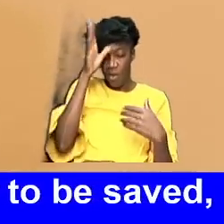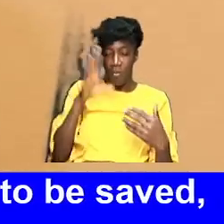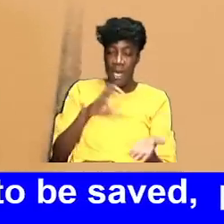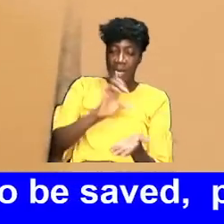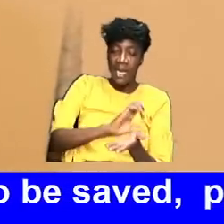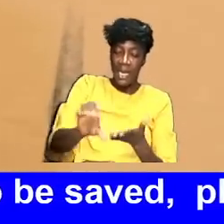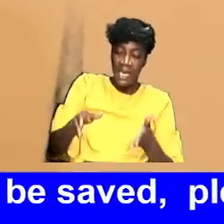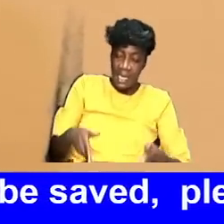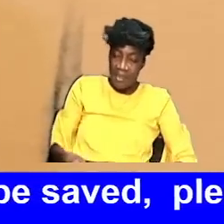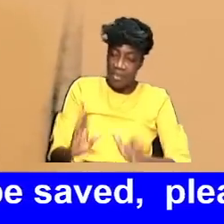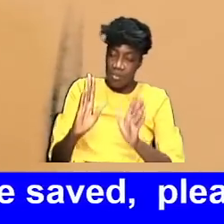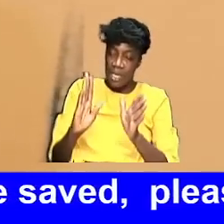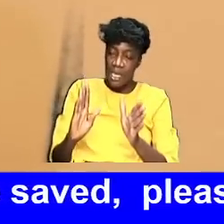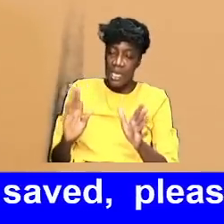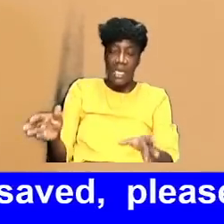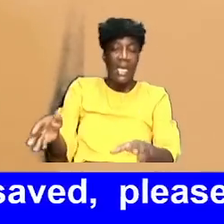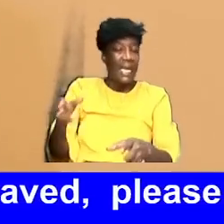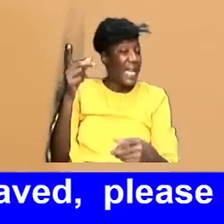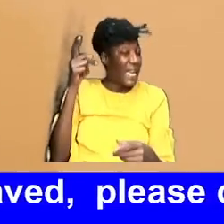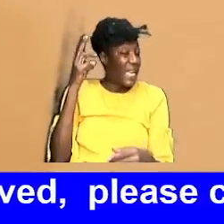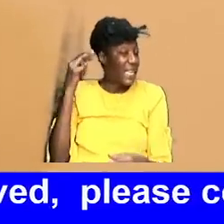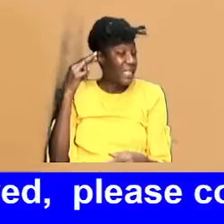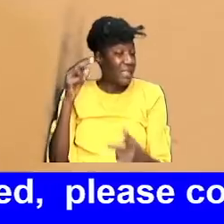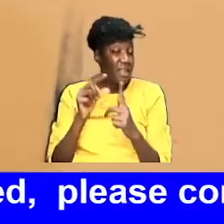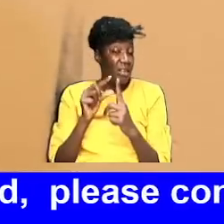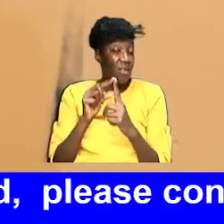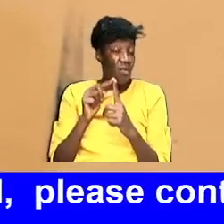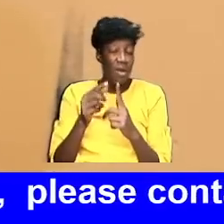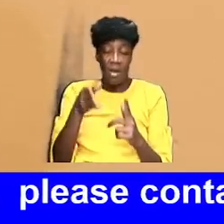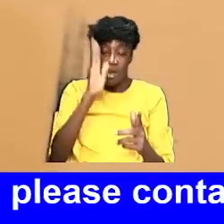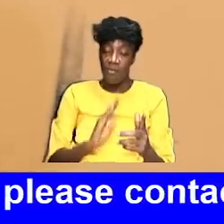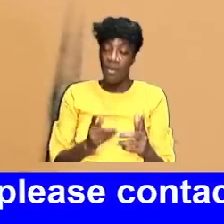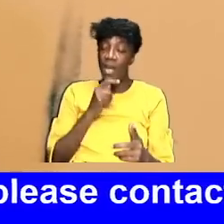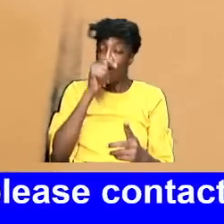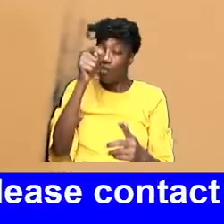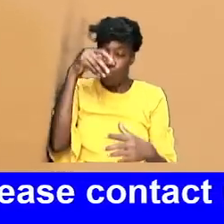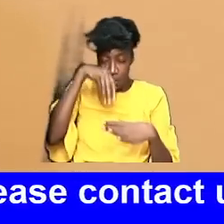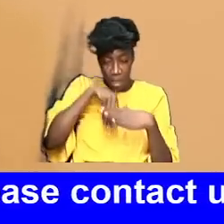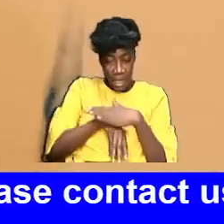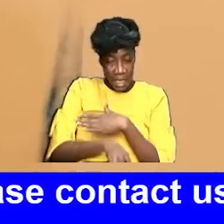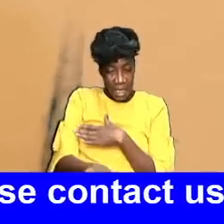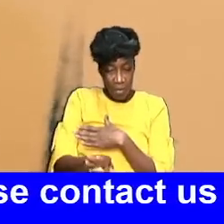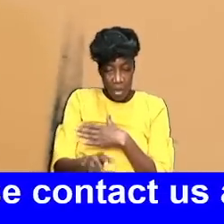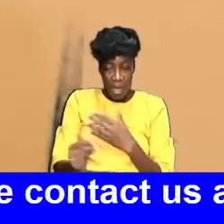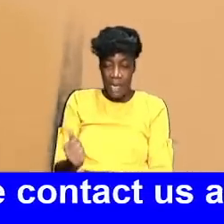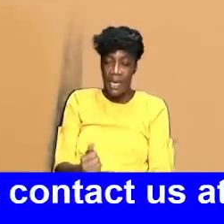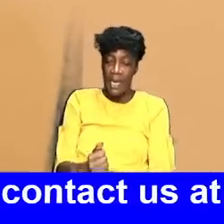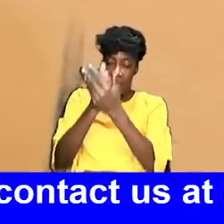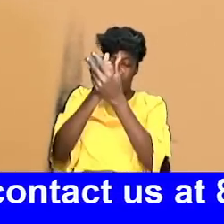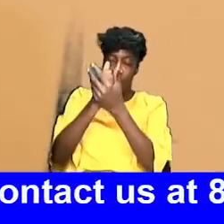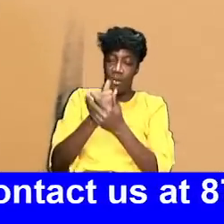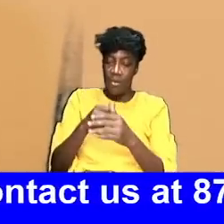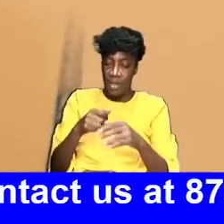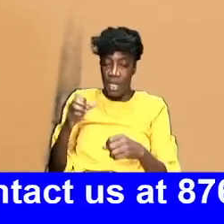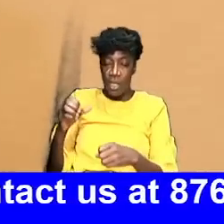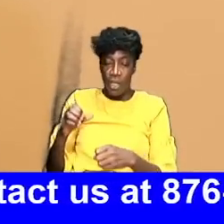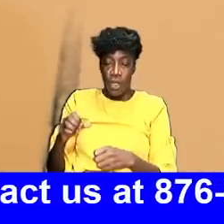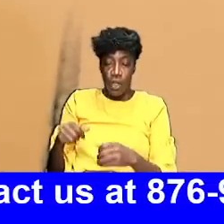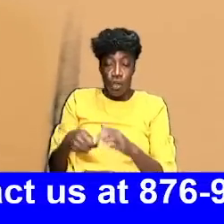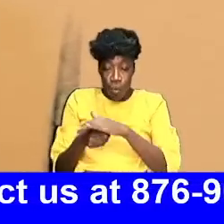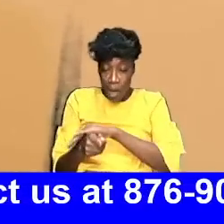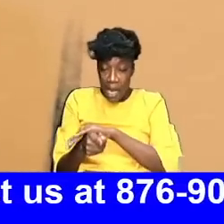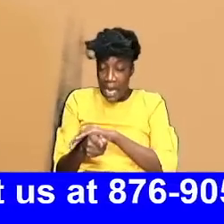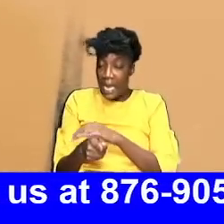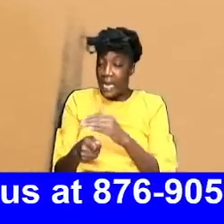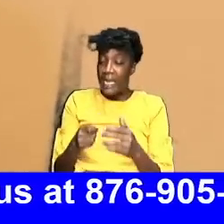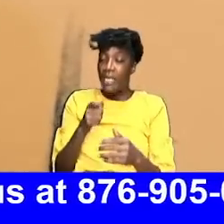taking heed to the word of God. You say, you desire truth in the inward part. Help us, Lord Jesus, to hide truth. Let it be girded around our